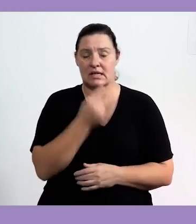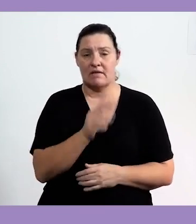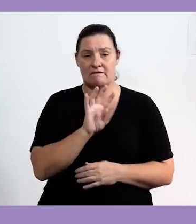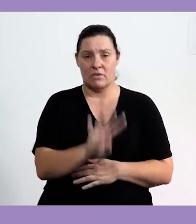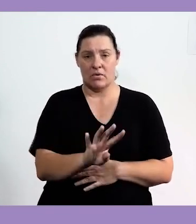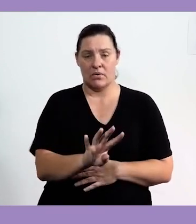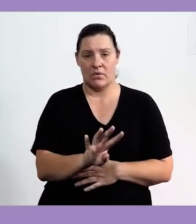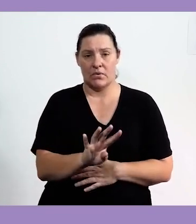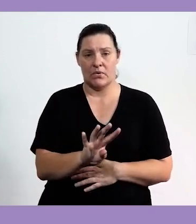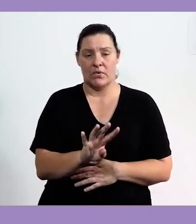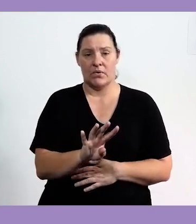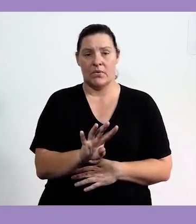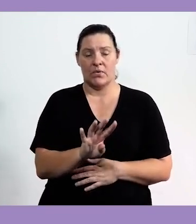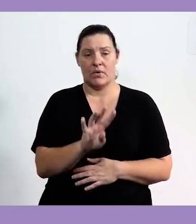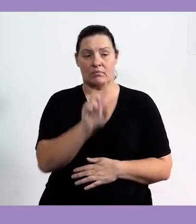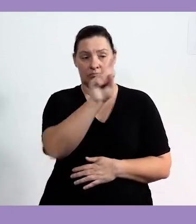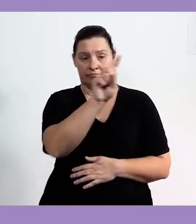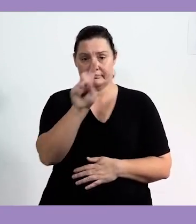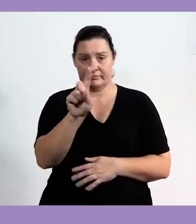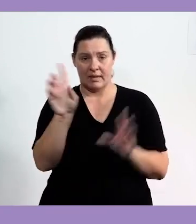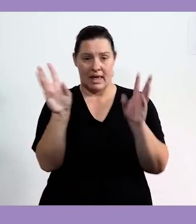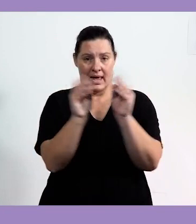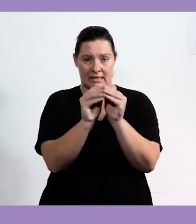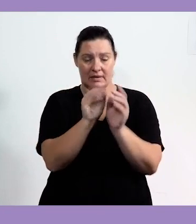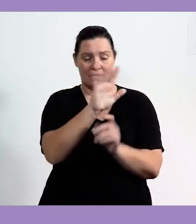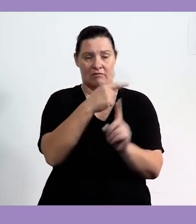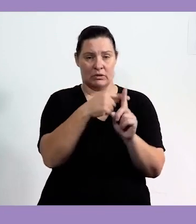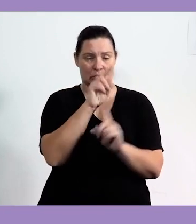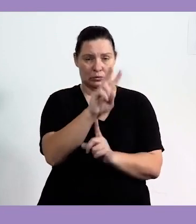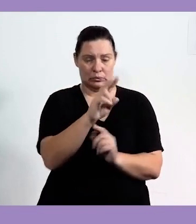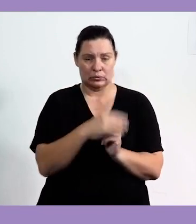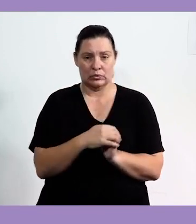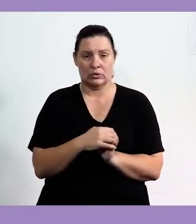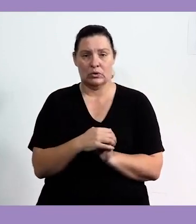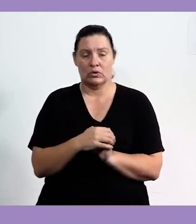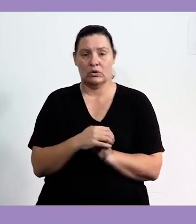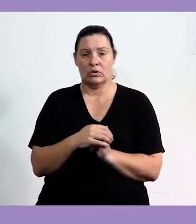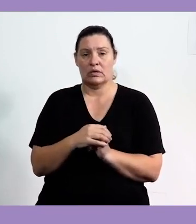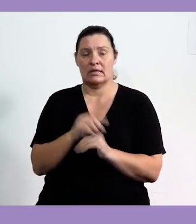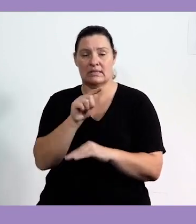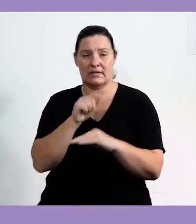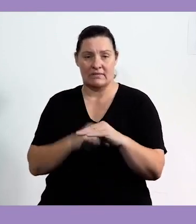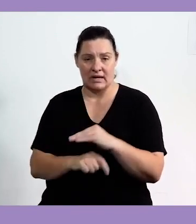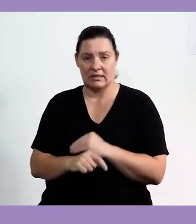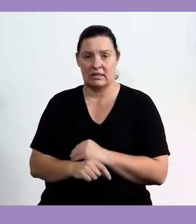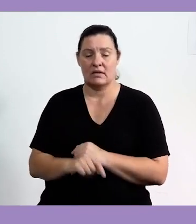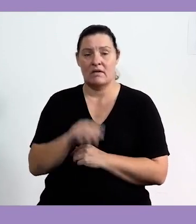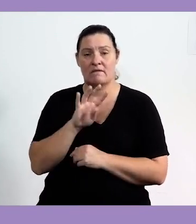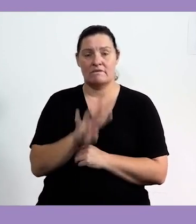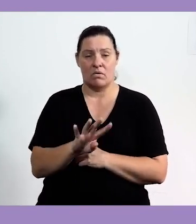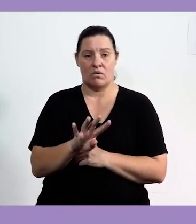going to say that is 4. And we are going to add the exponents, that is 5 plus 2. We are going to divide this